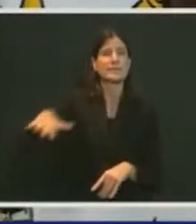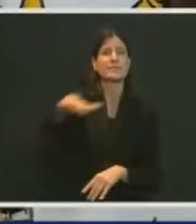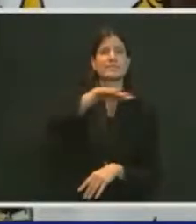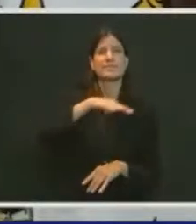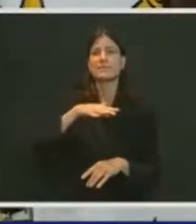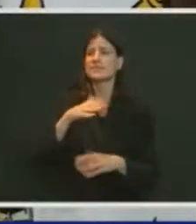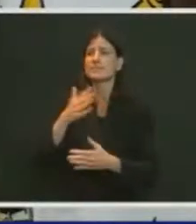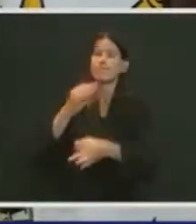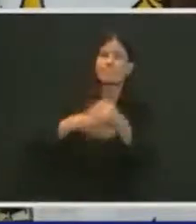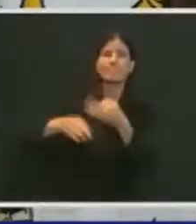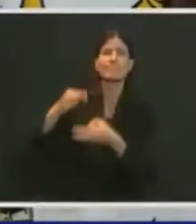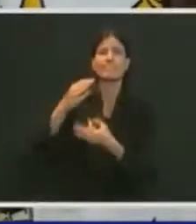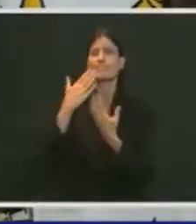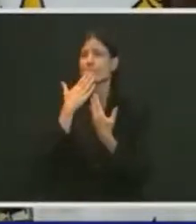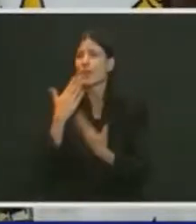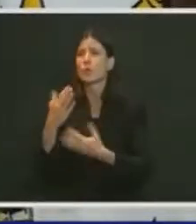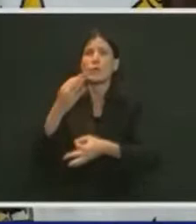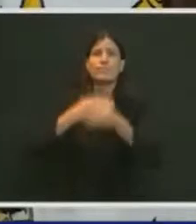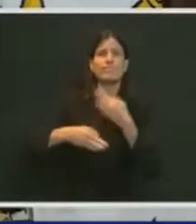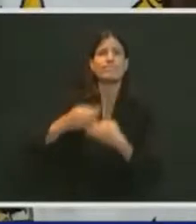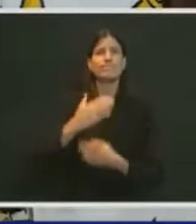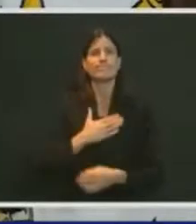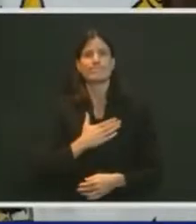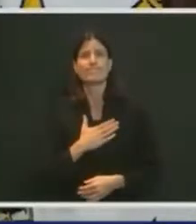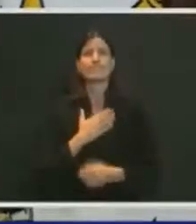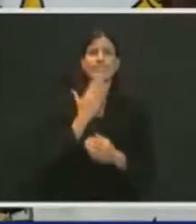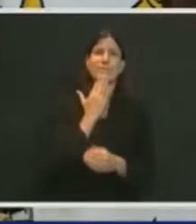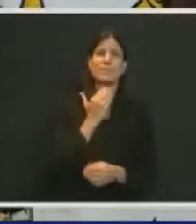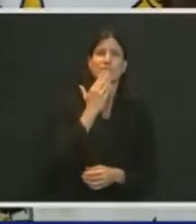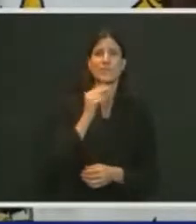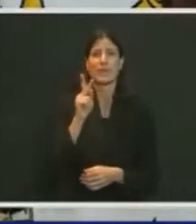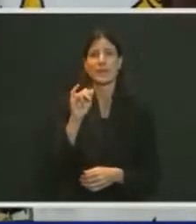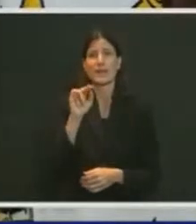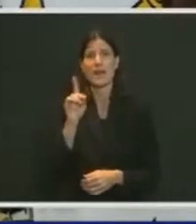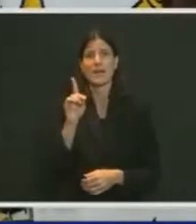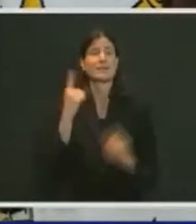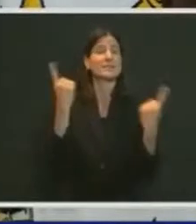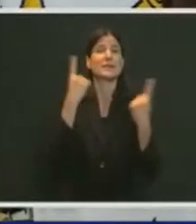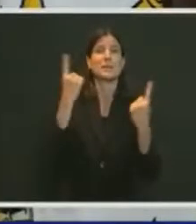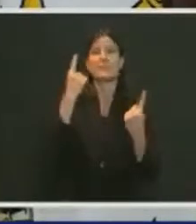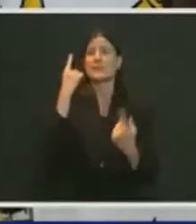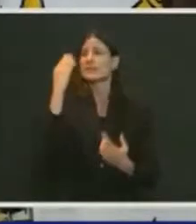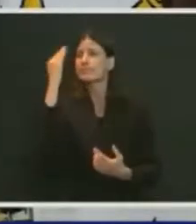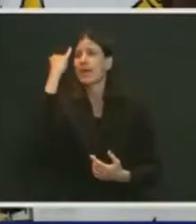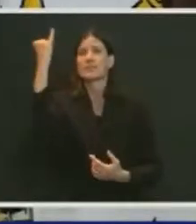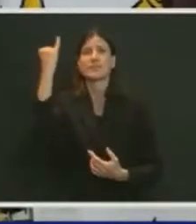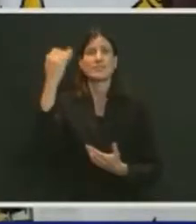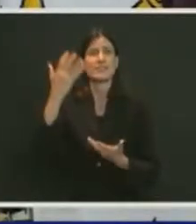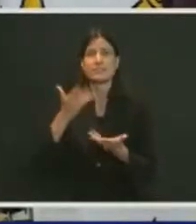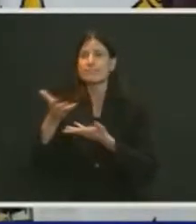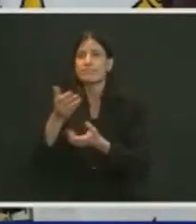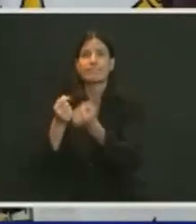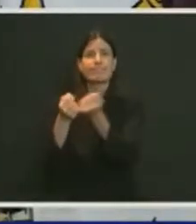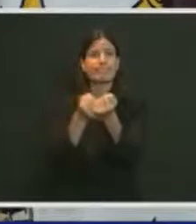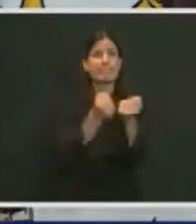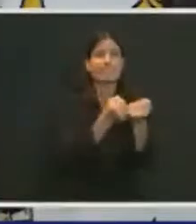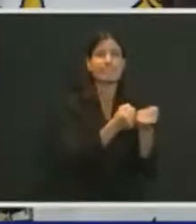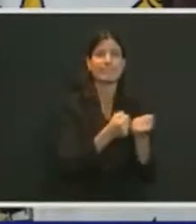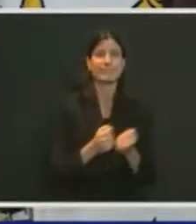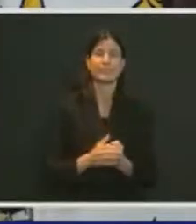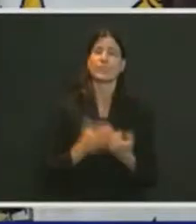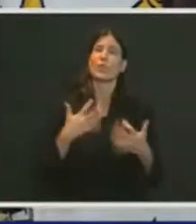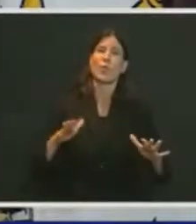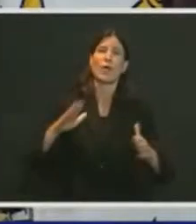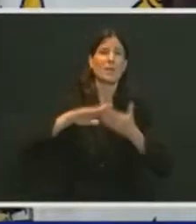and patience, creativity, flexibility, a recognition that we're not in this alone. Everybody